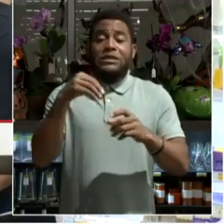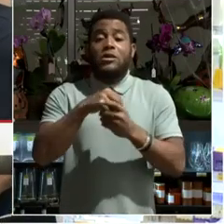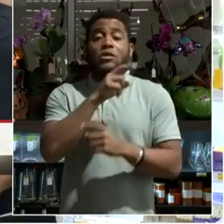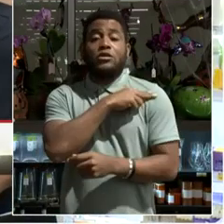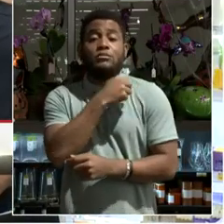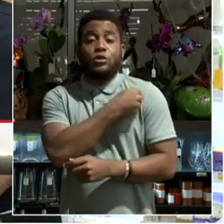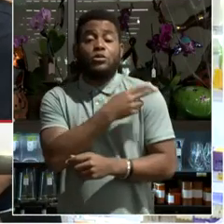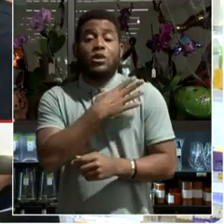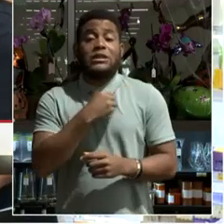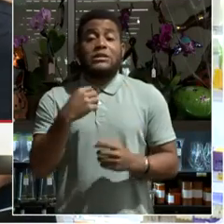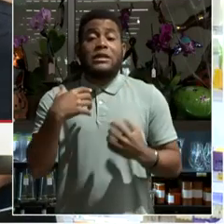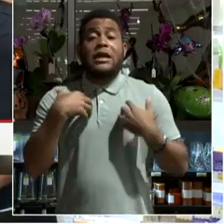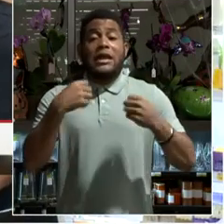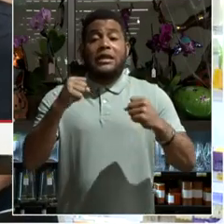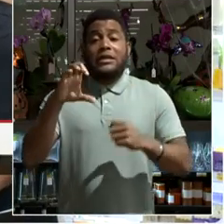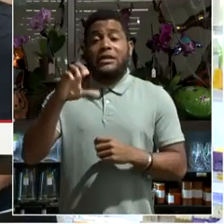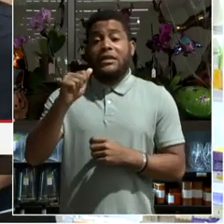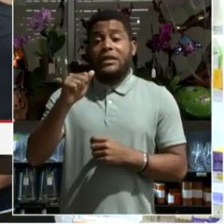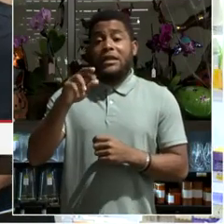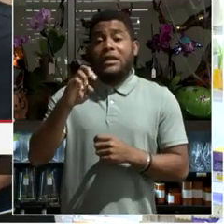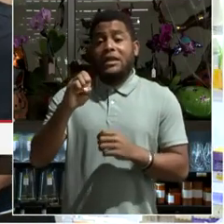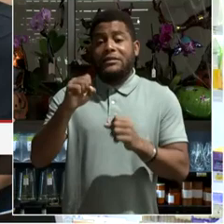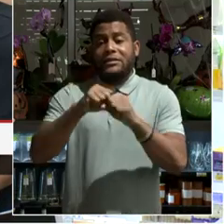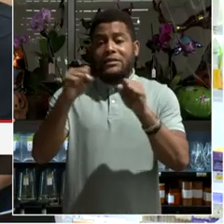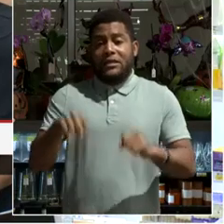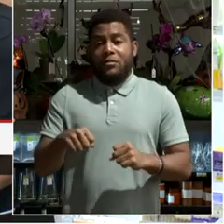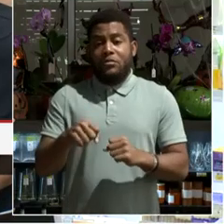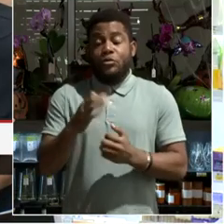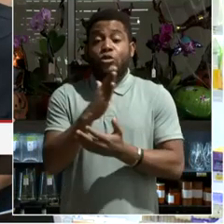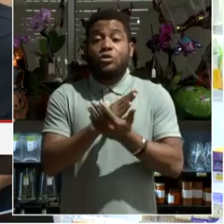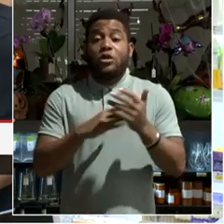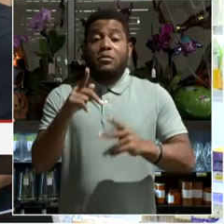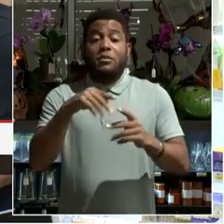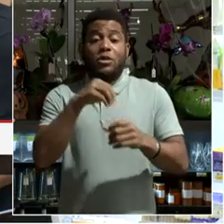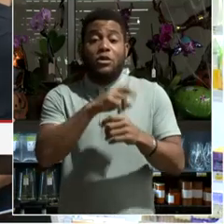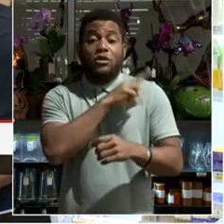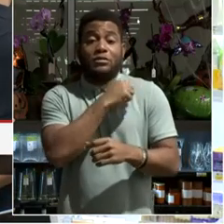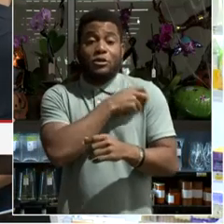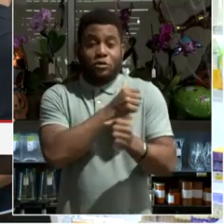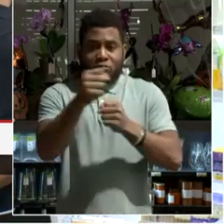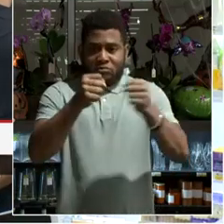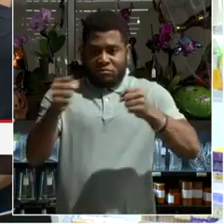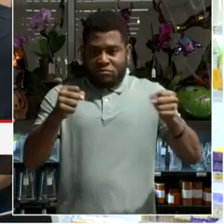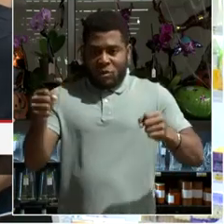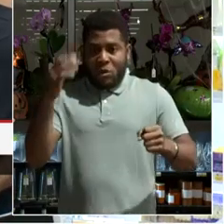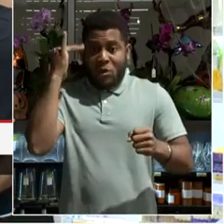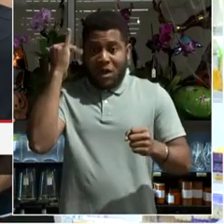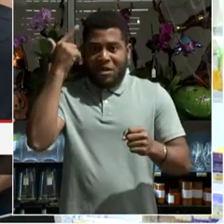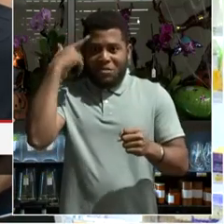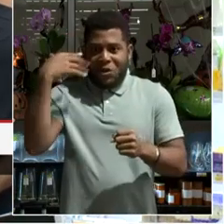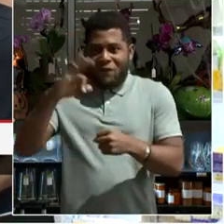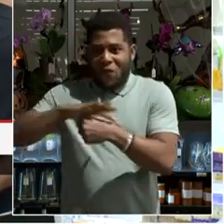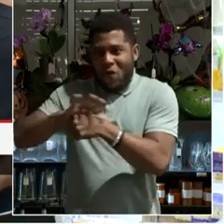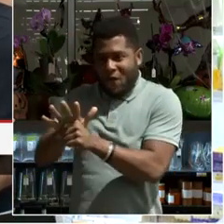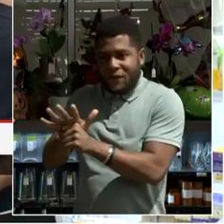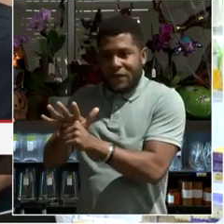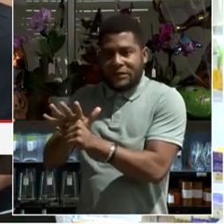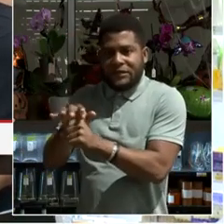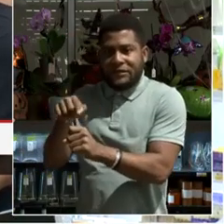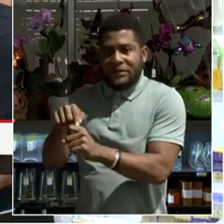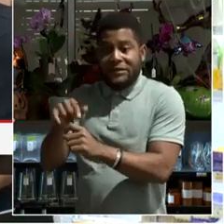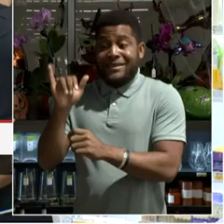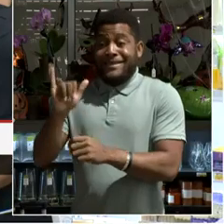were having people who were being hospitalized at higher rates because of the COVID-19 pandemic, and we did not have vaccines